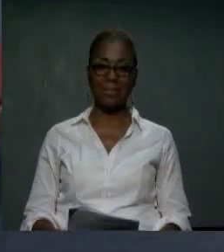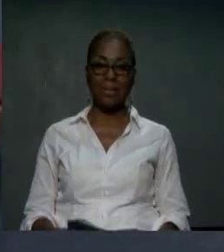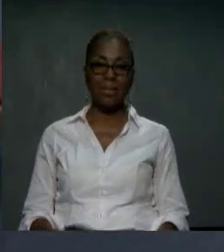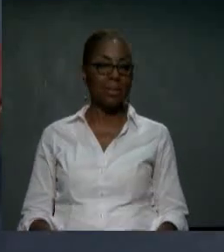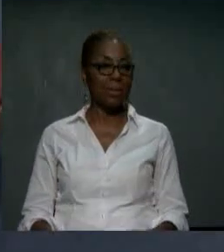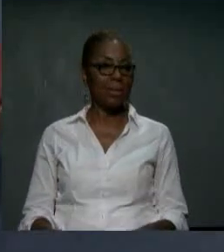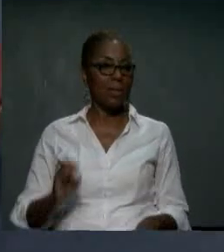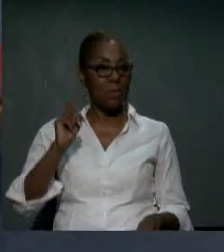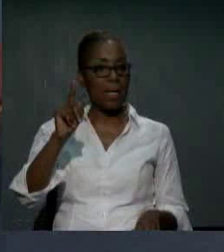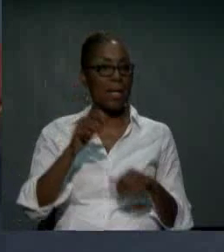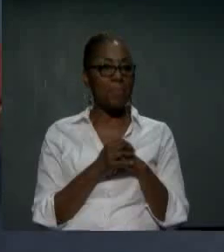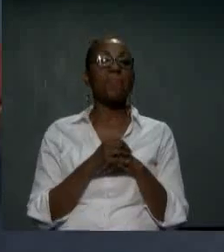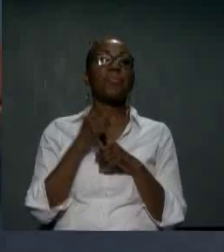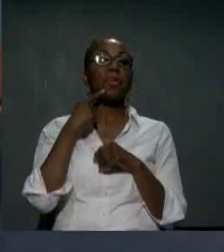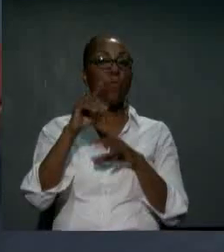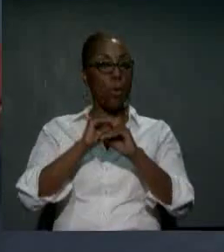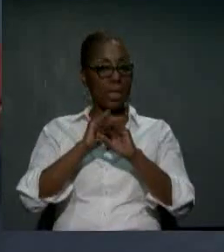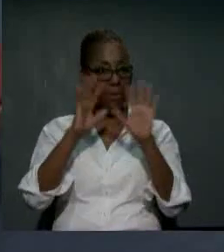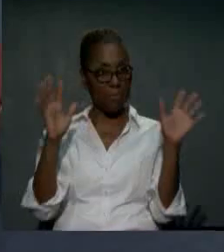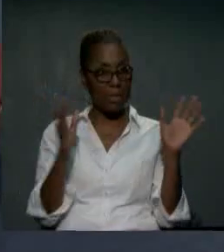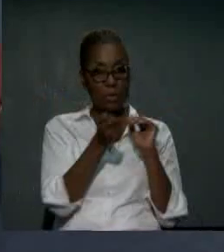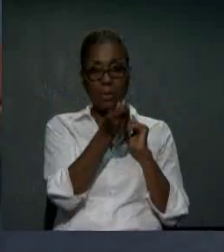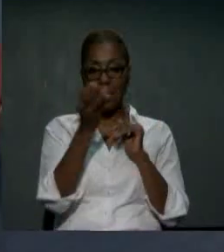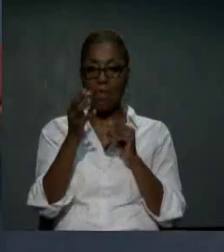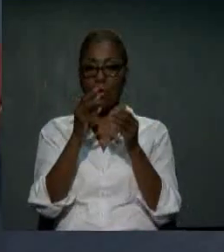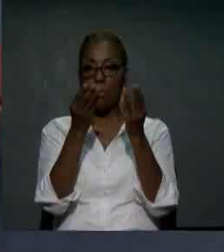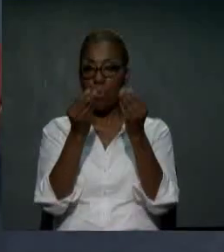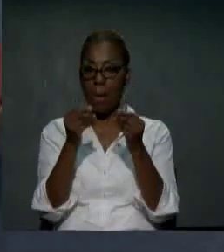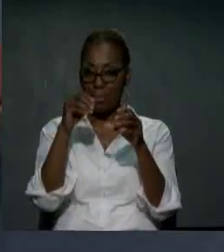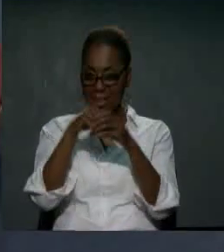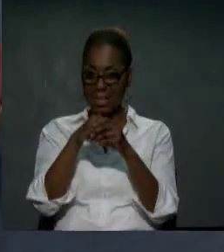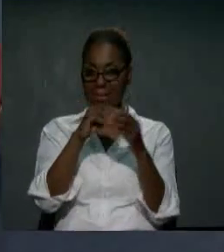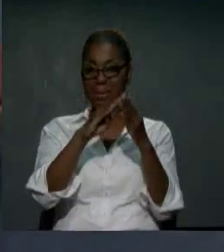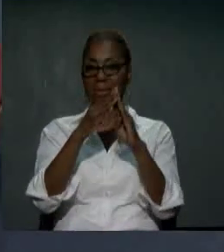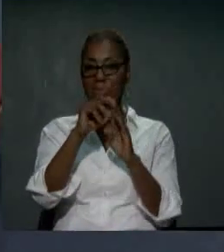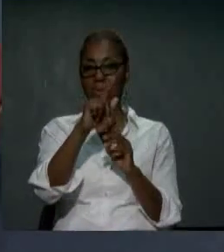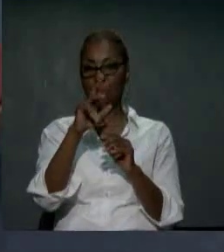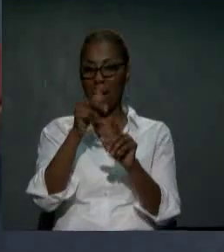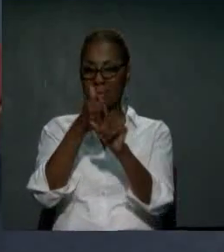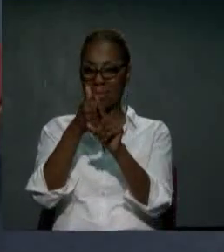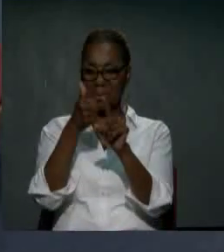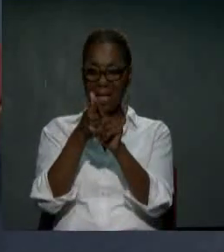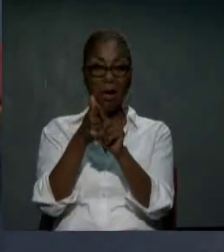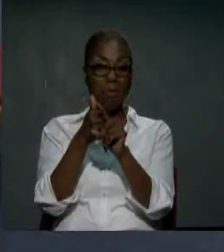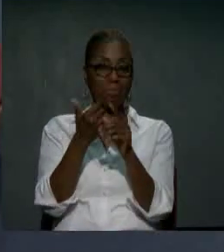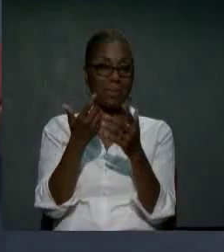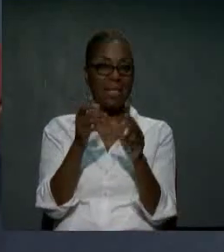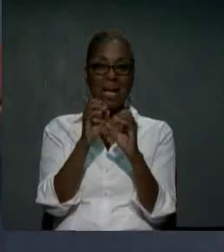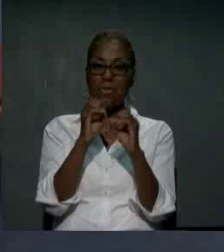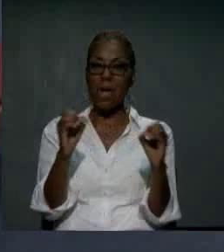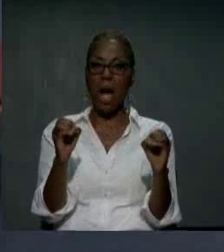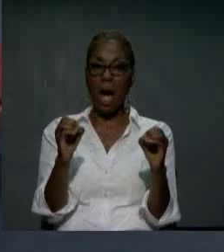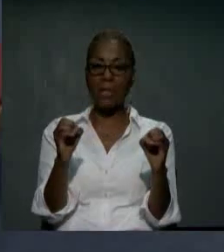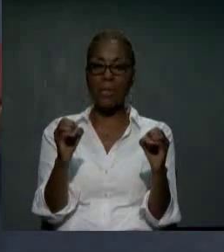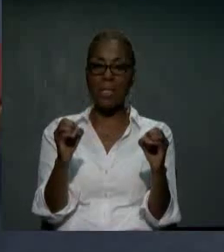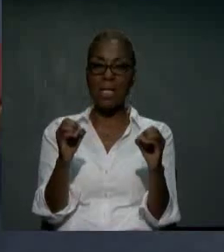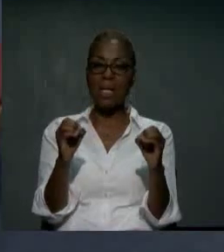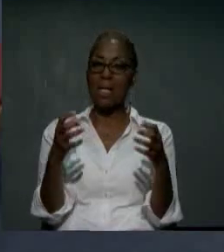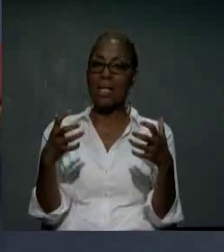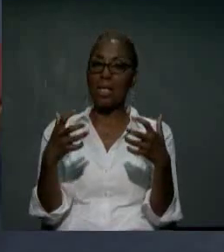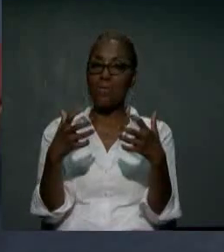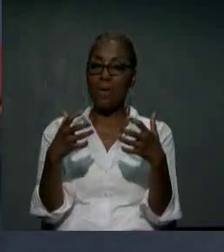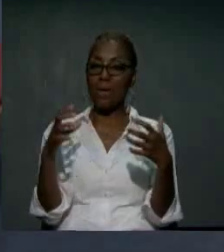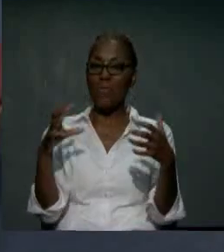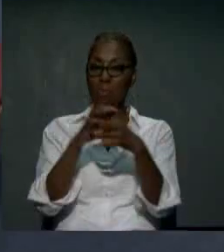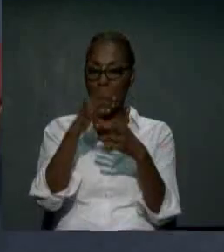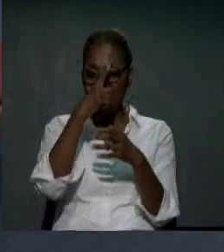Yeah. And Commission, for clarification, there are several properties throughout the city of Little Rock that are essentially non-conforming in that matter because they were